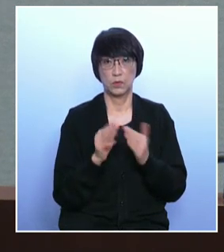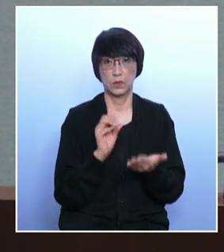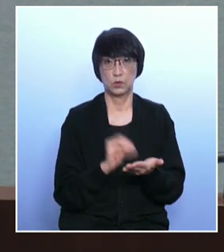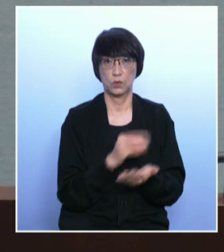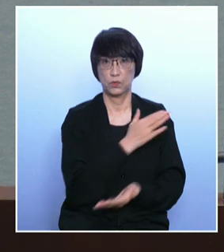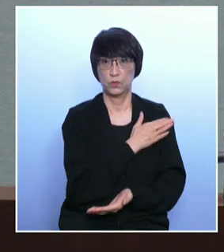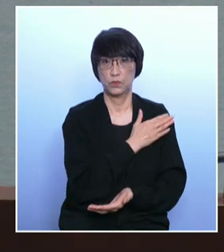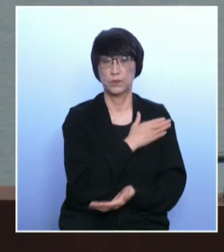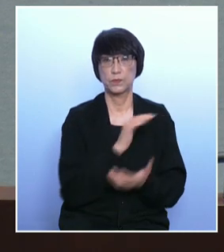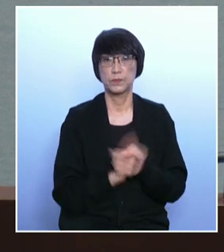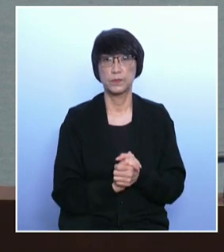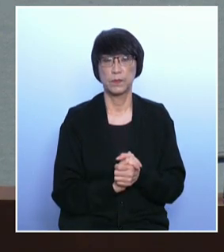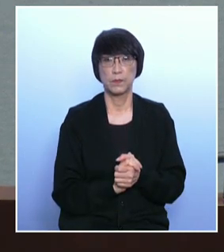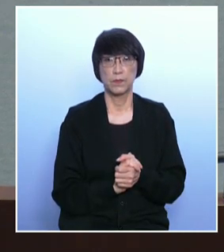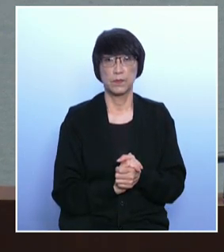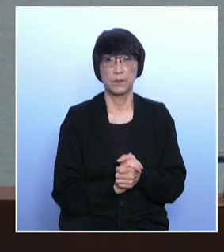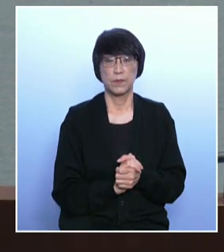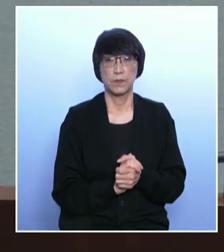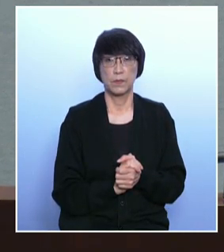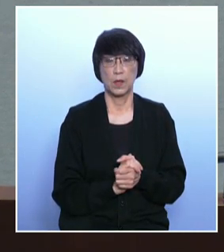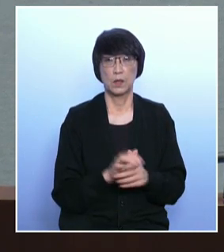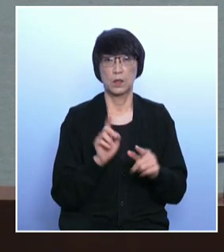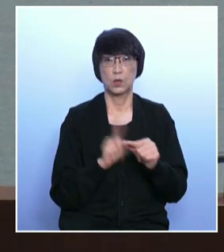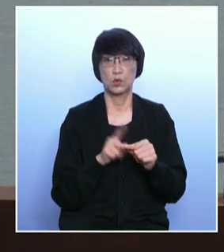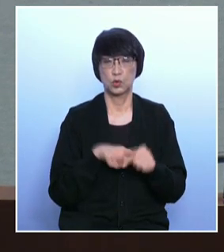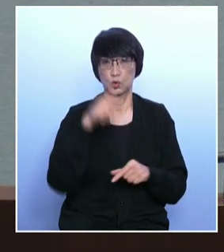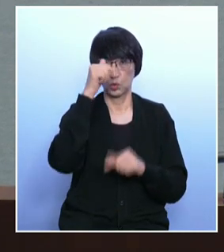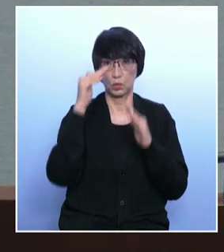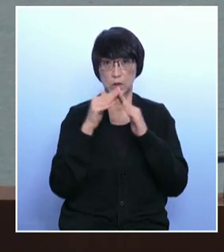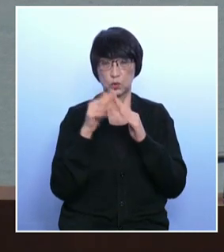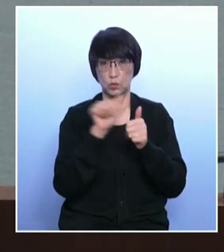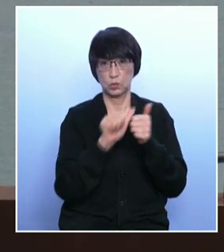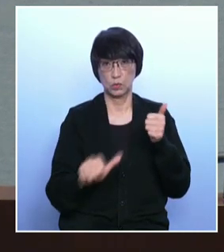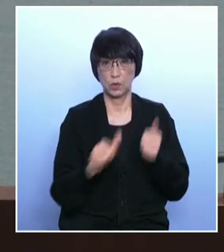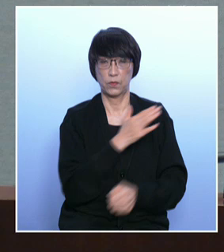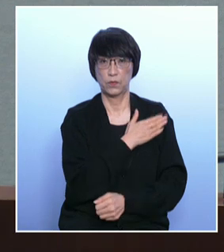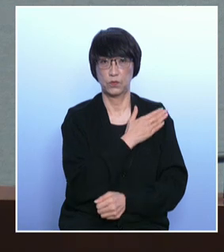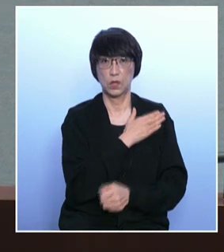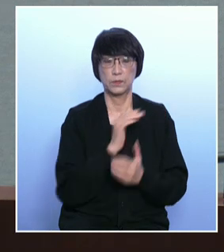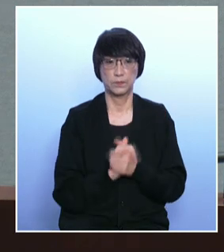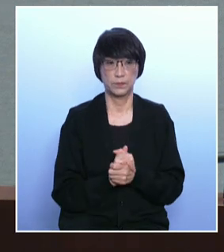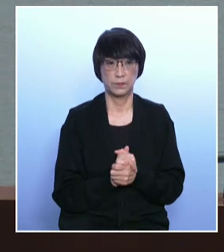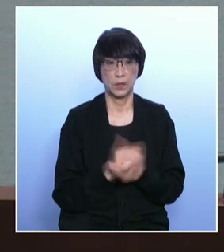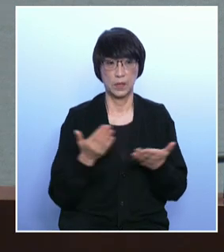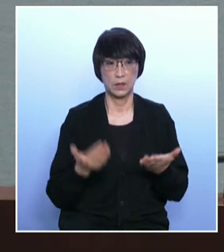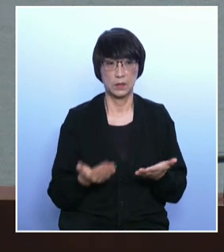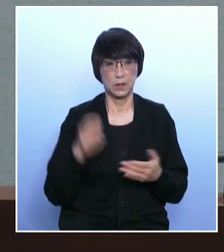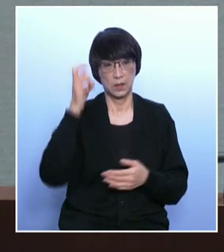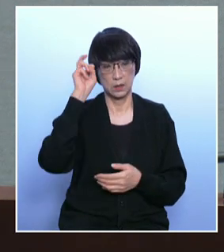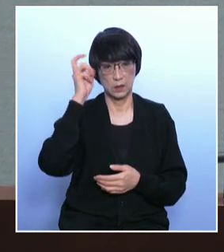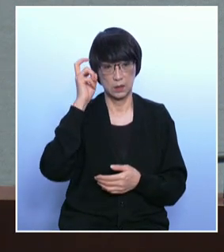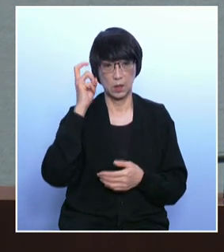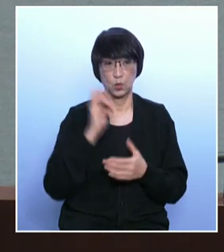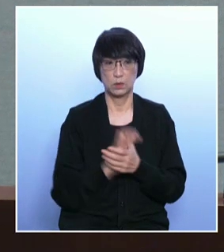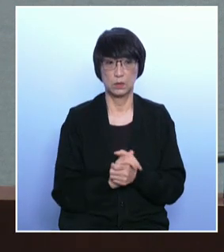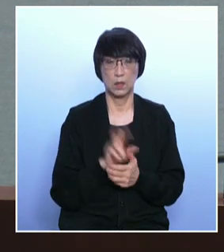Fees will be decided by the Health Bureau. Regarding market-oriented services, they will be decided by the Board of Directors of